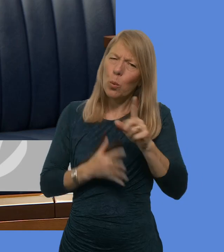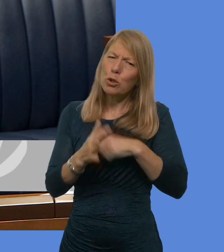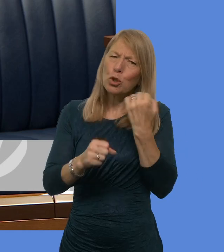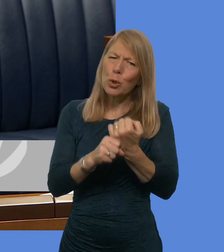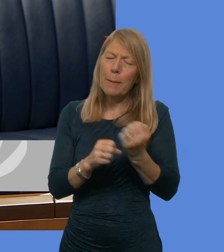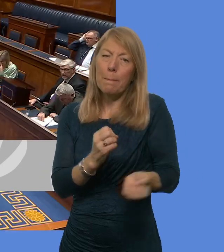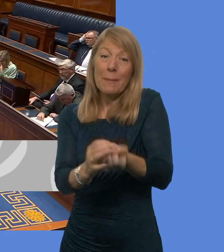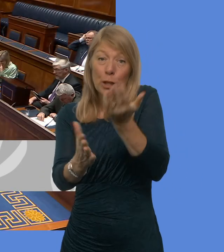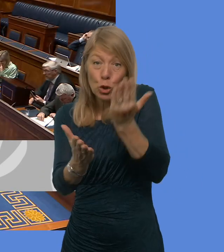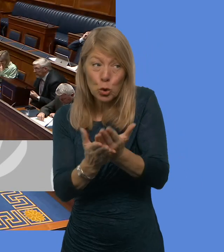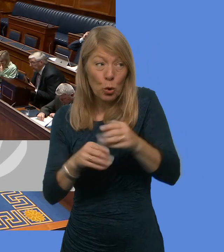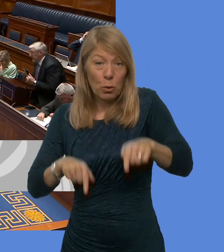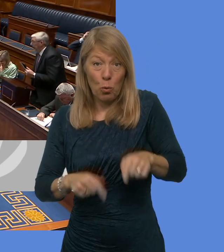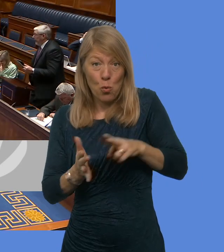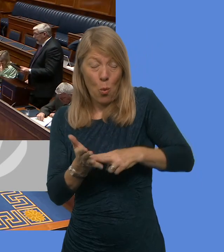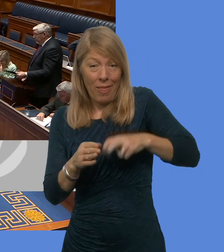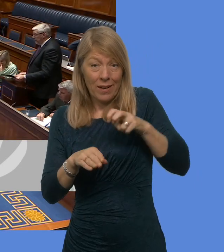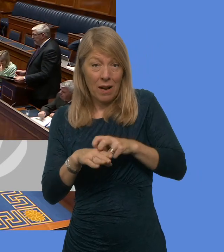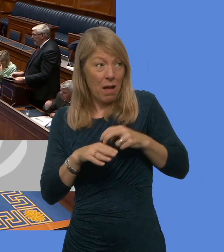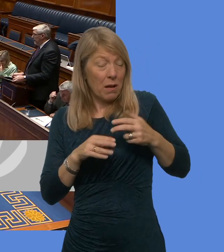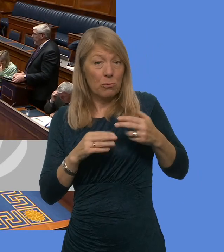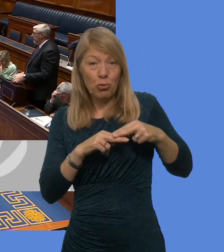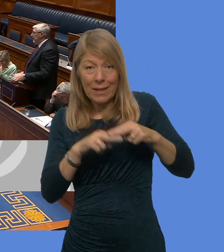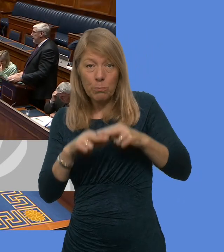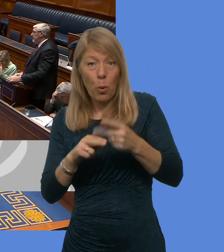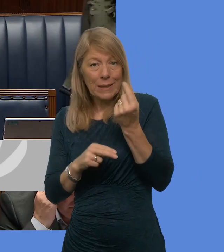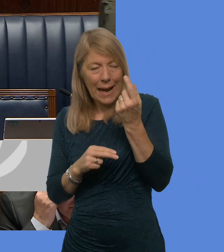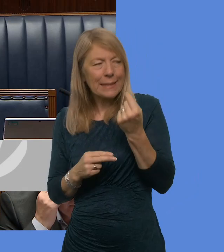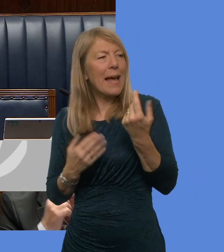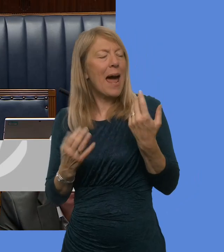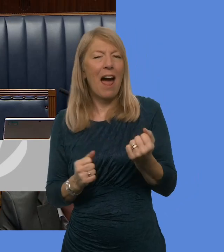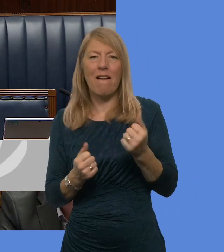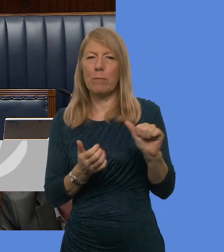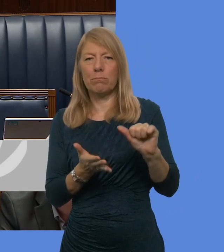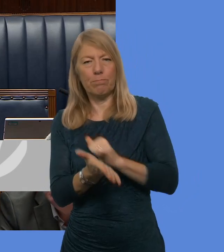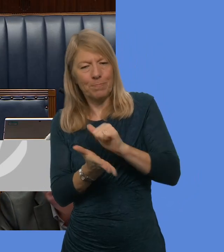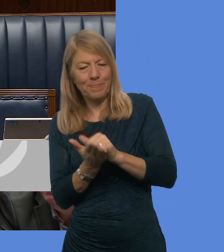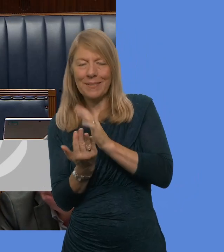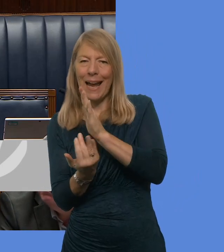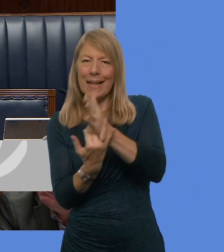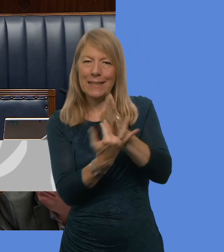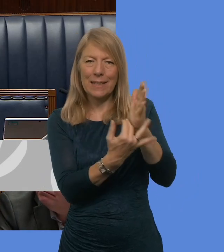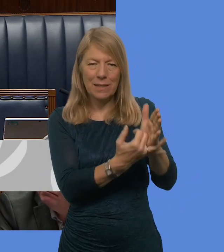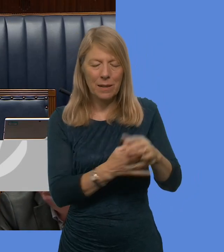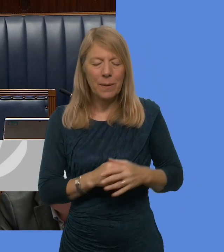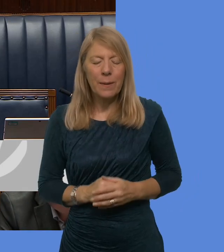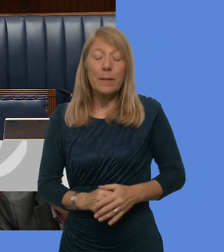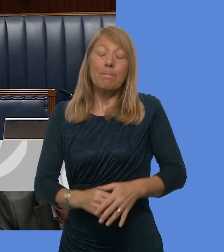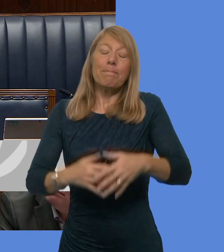Ireland? Minister. Yes, I can assure the member now, taxis is a step aside from my